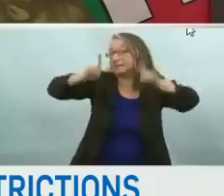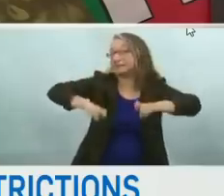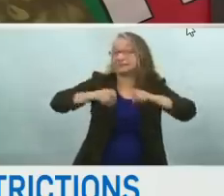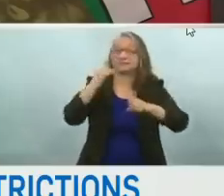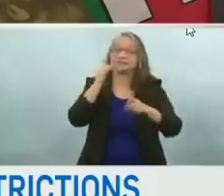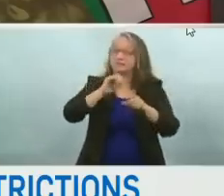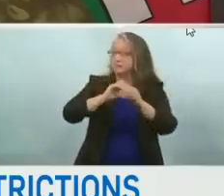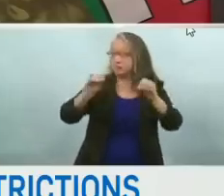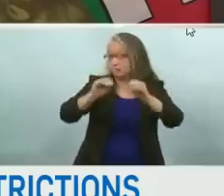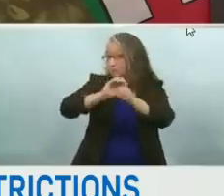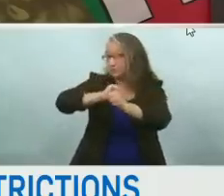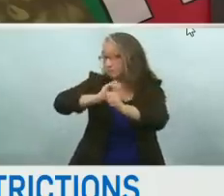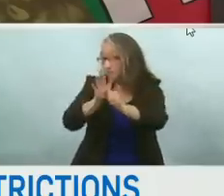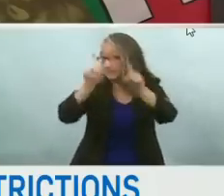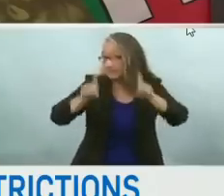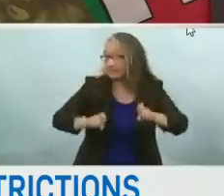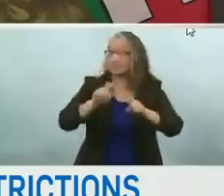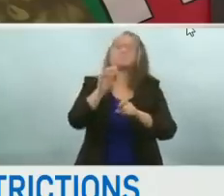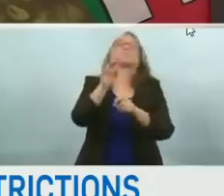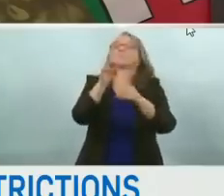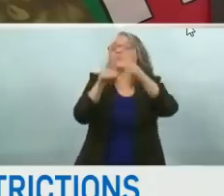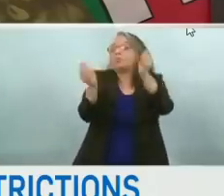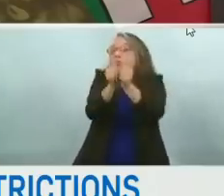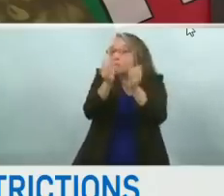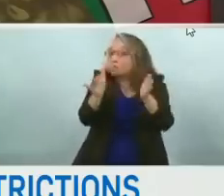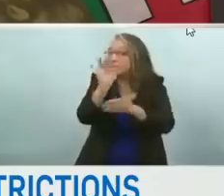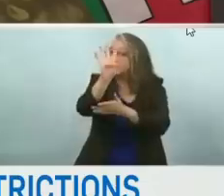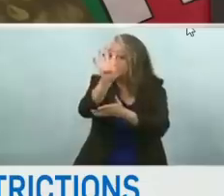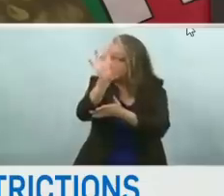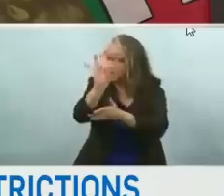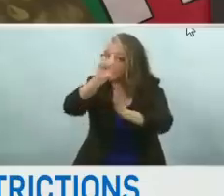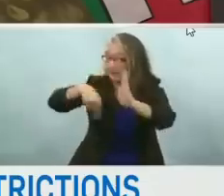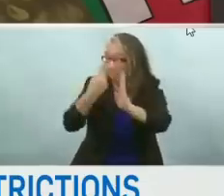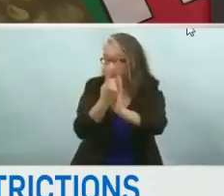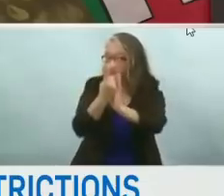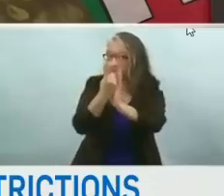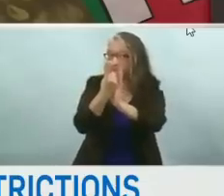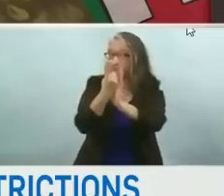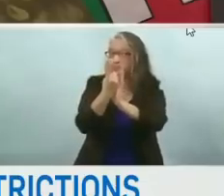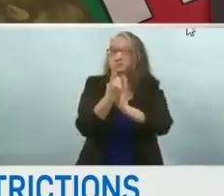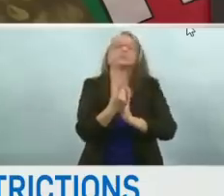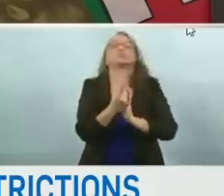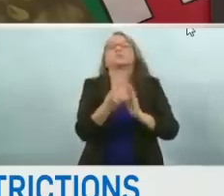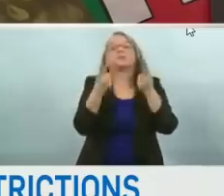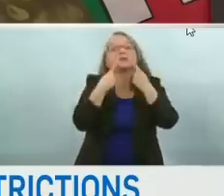participating pharmacies. This will not be tests done at our